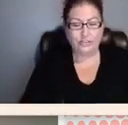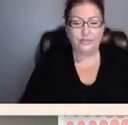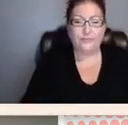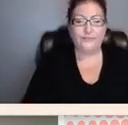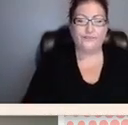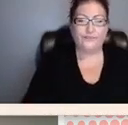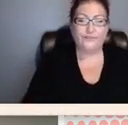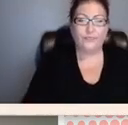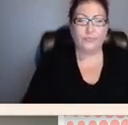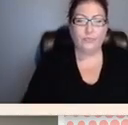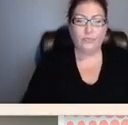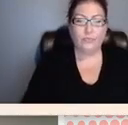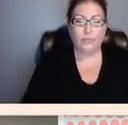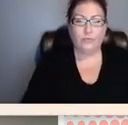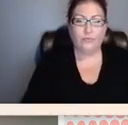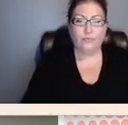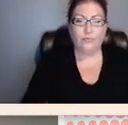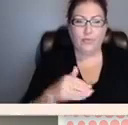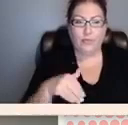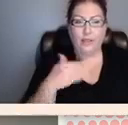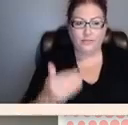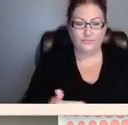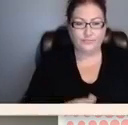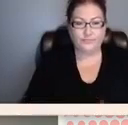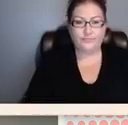Next slide.